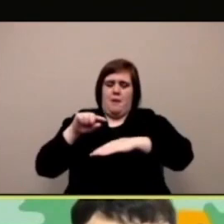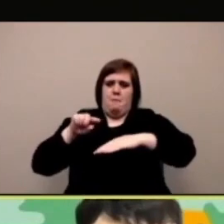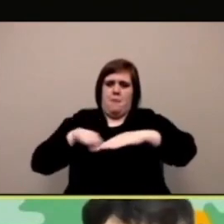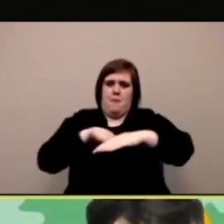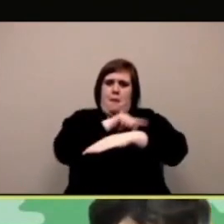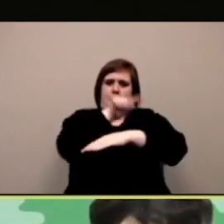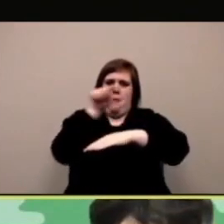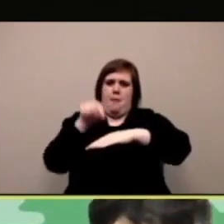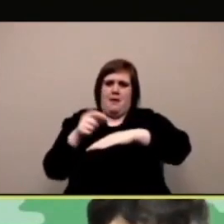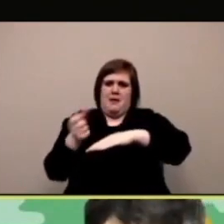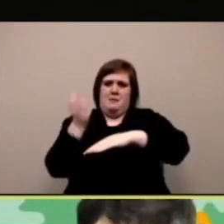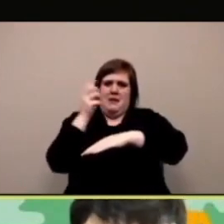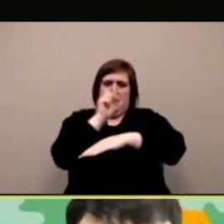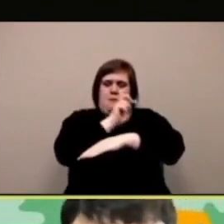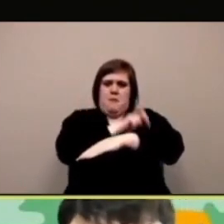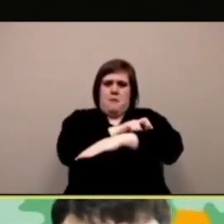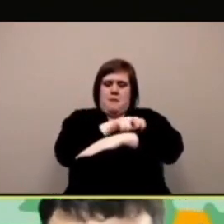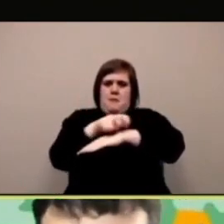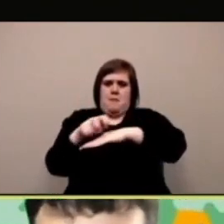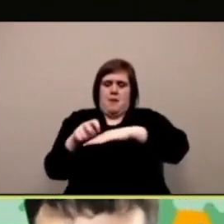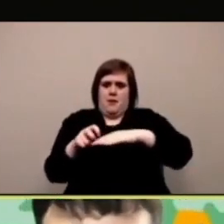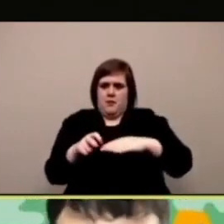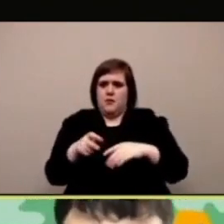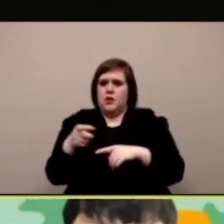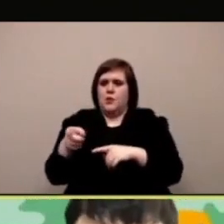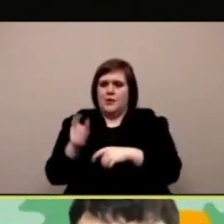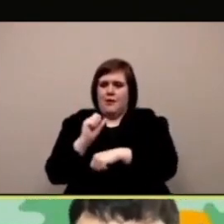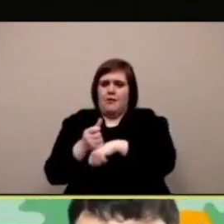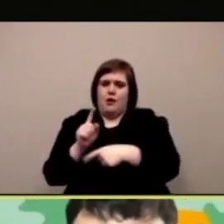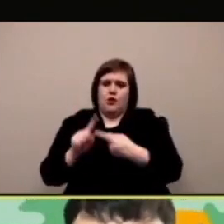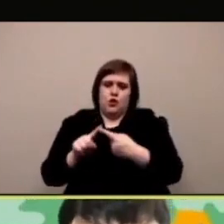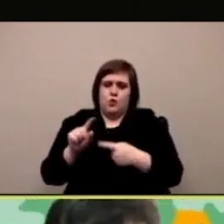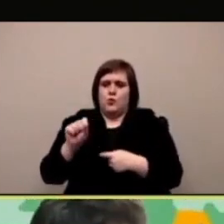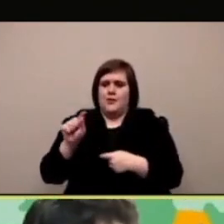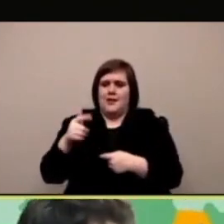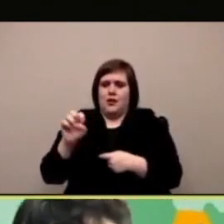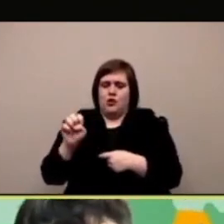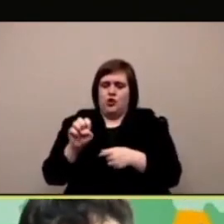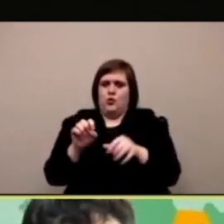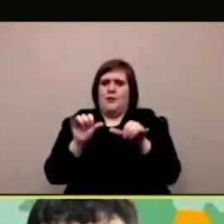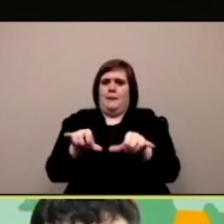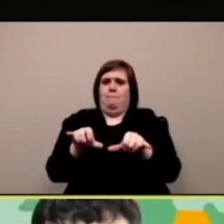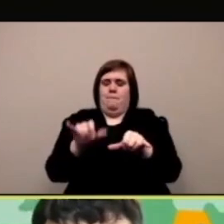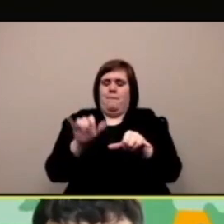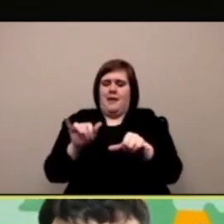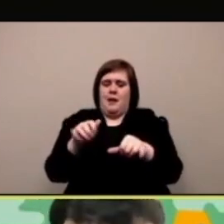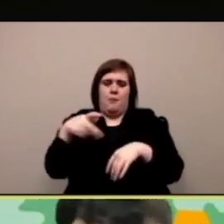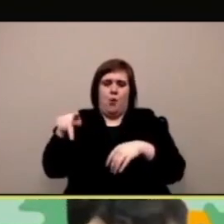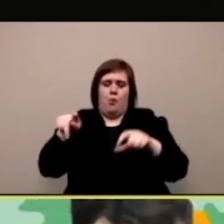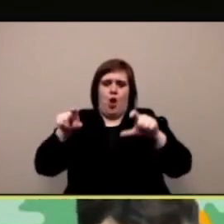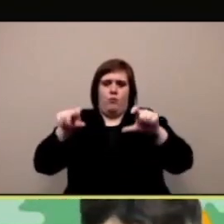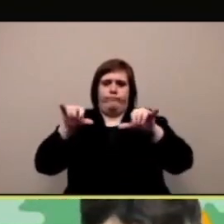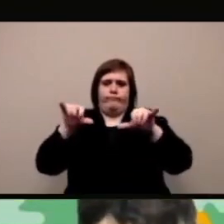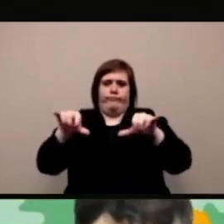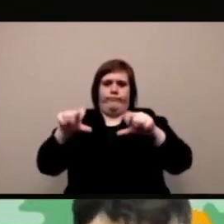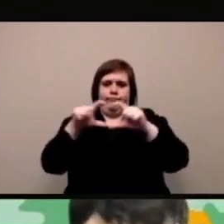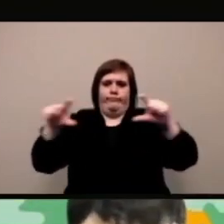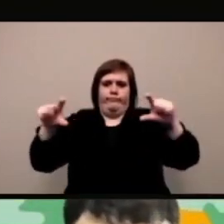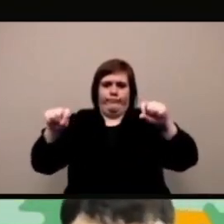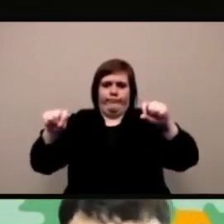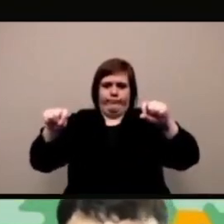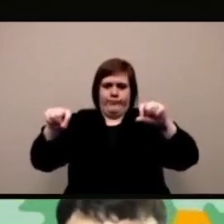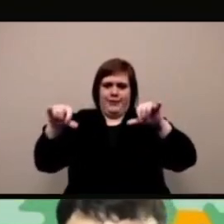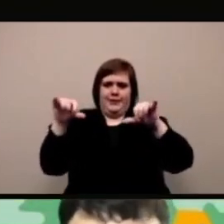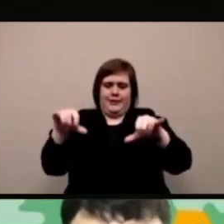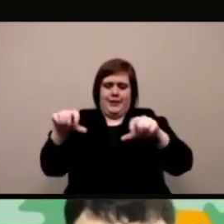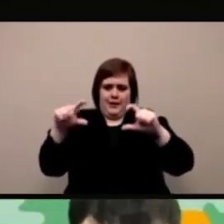So you've used the lock to stage option to keep that purple platform in place. Yeah, and then